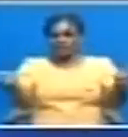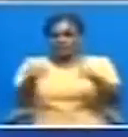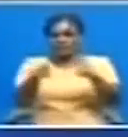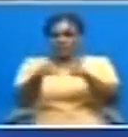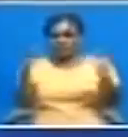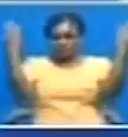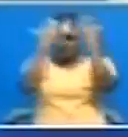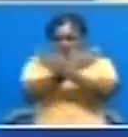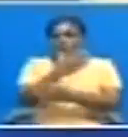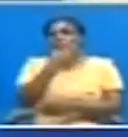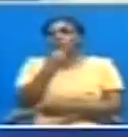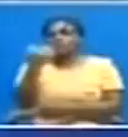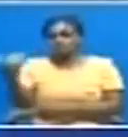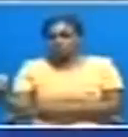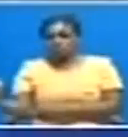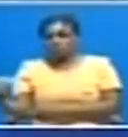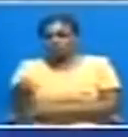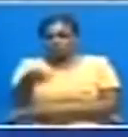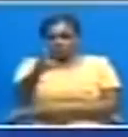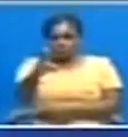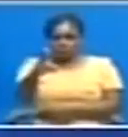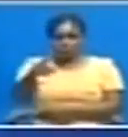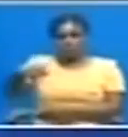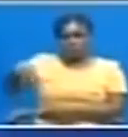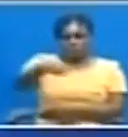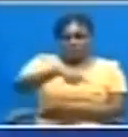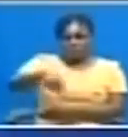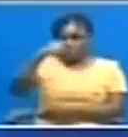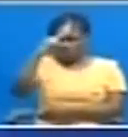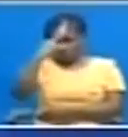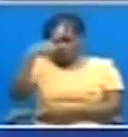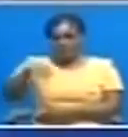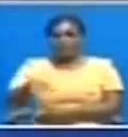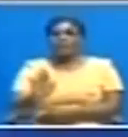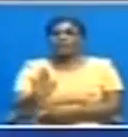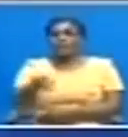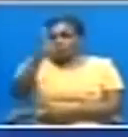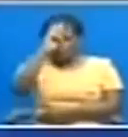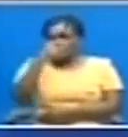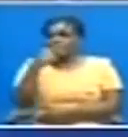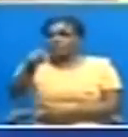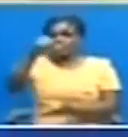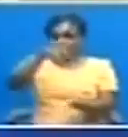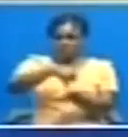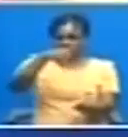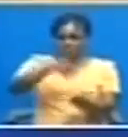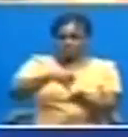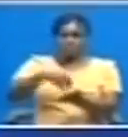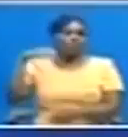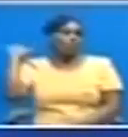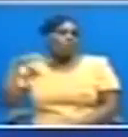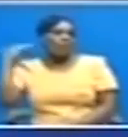evening, the two boys would be shot to death at Nairobi's Globe Roundabout. The police claimed that they had been involved in criminal